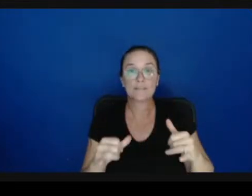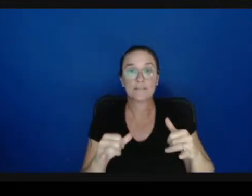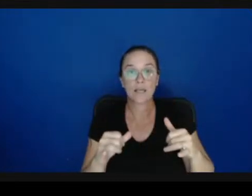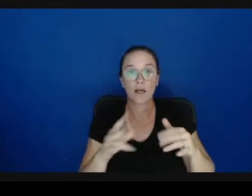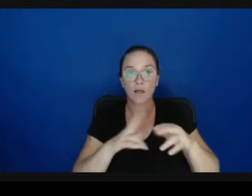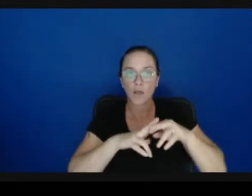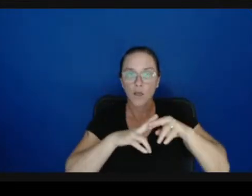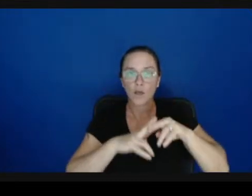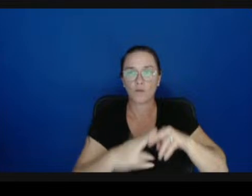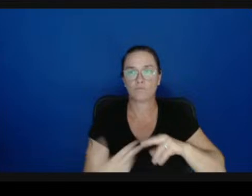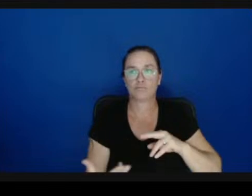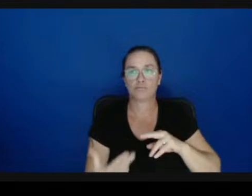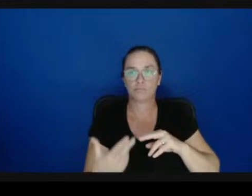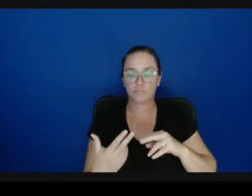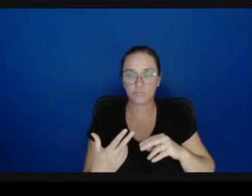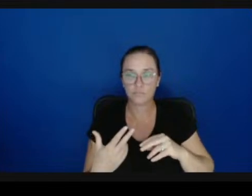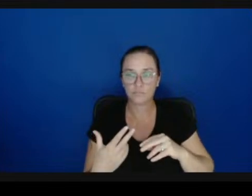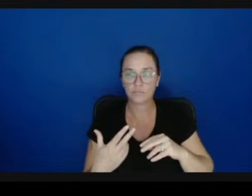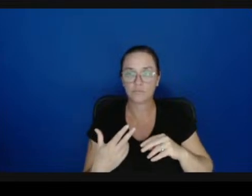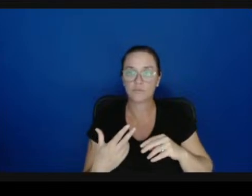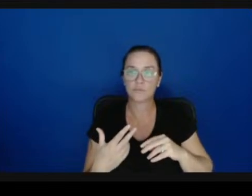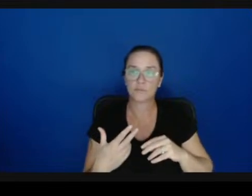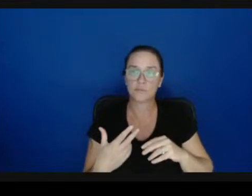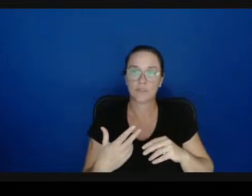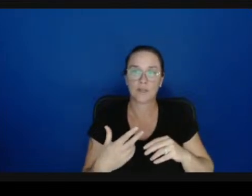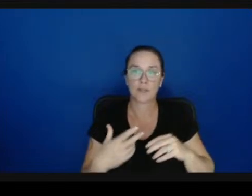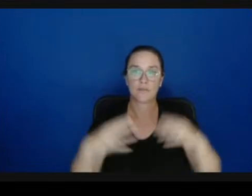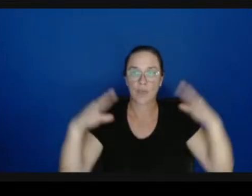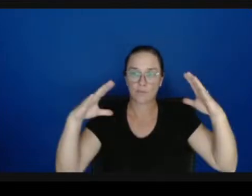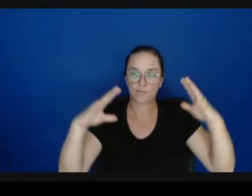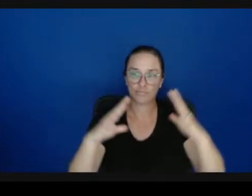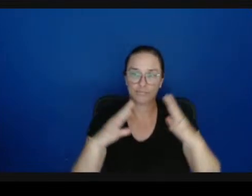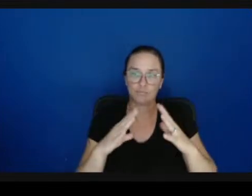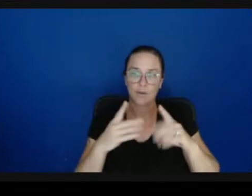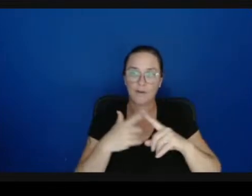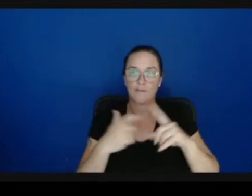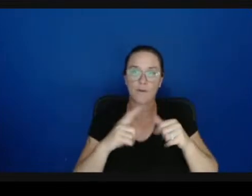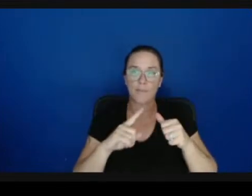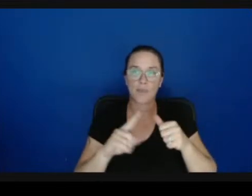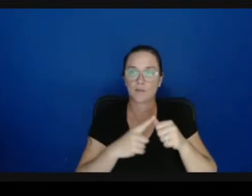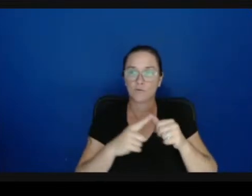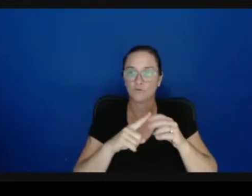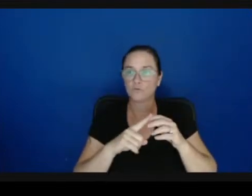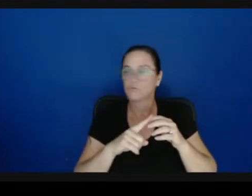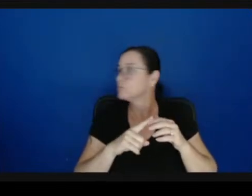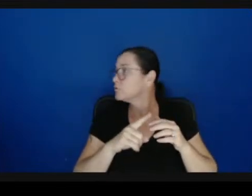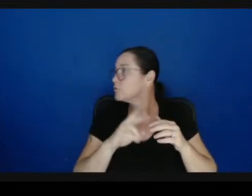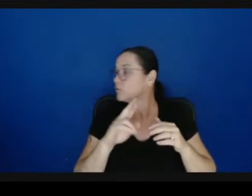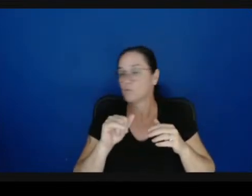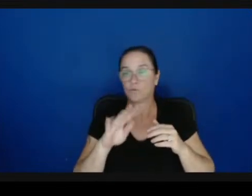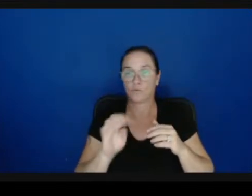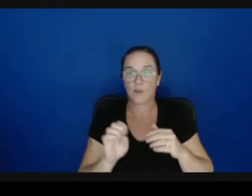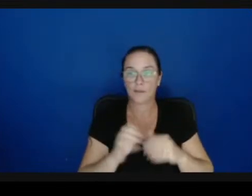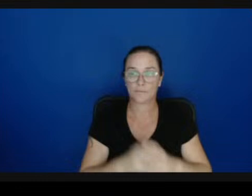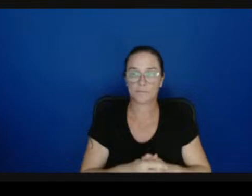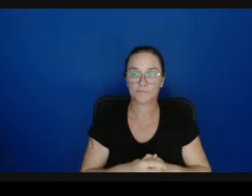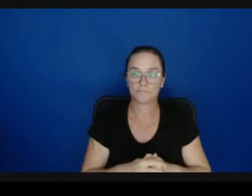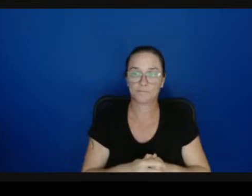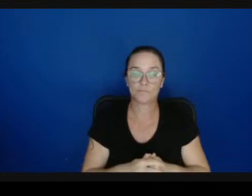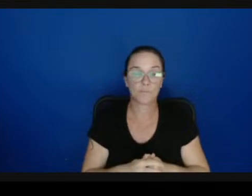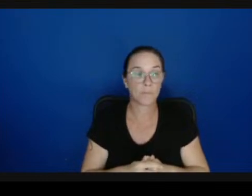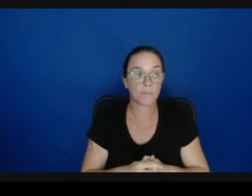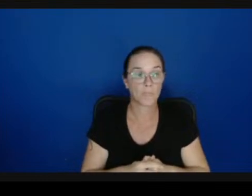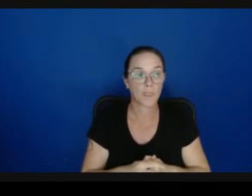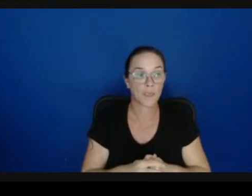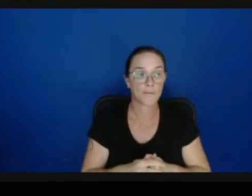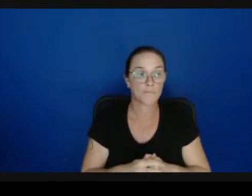quickly with a little bit of a slowdown, but not that much slowdown from the initial rate of deflation there. So the USGS will state